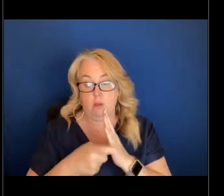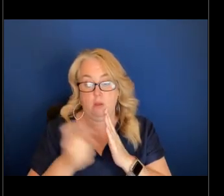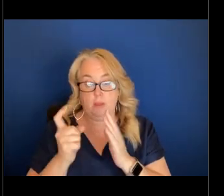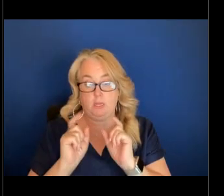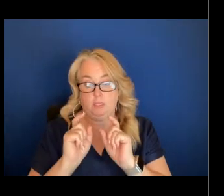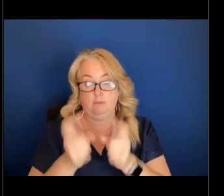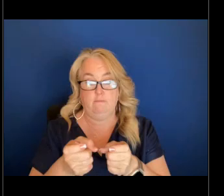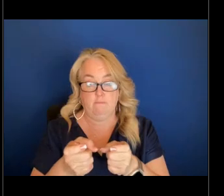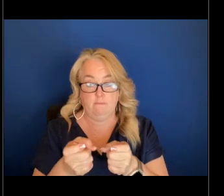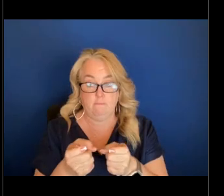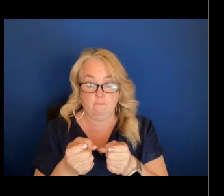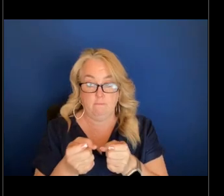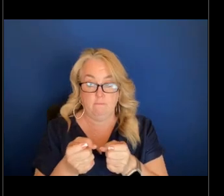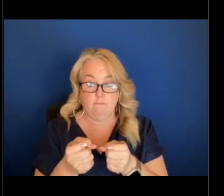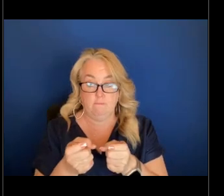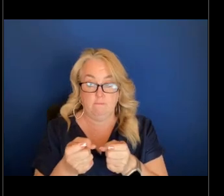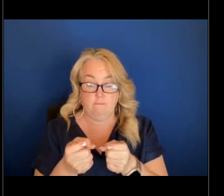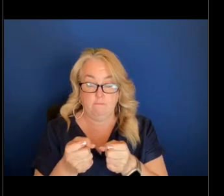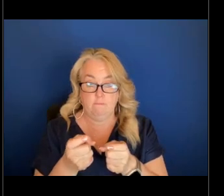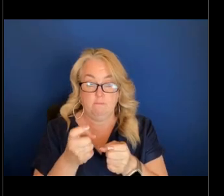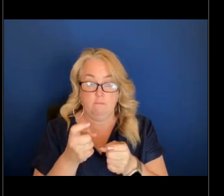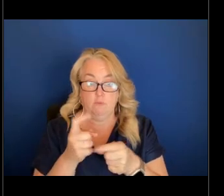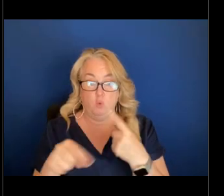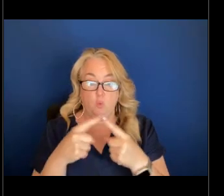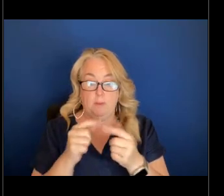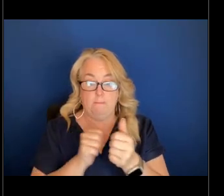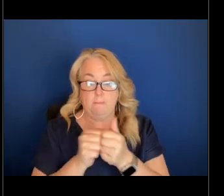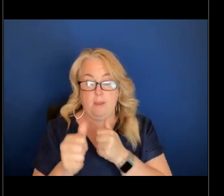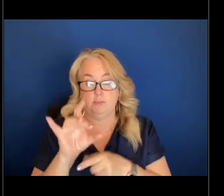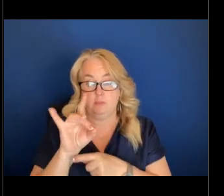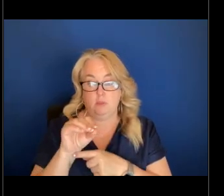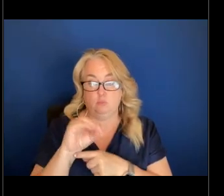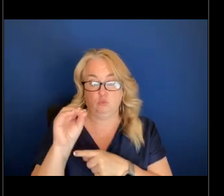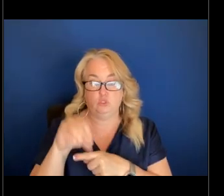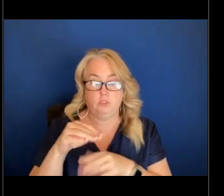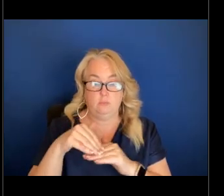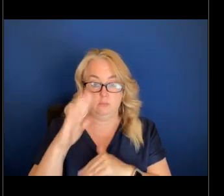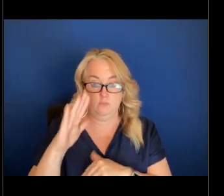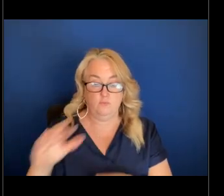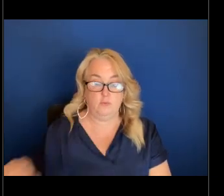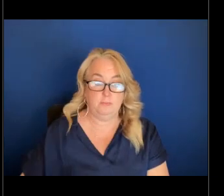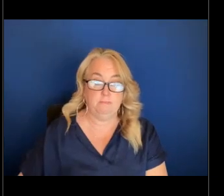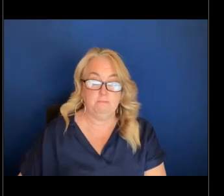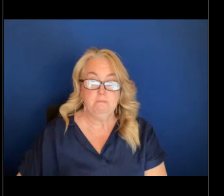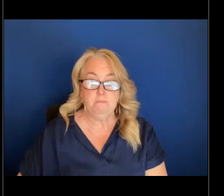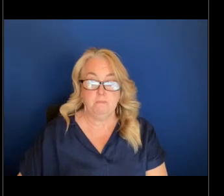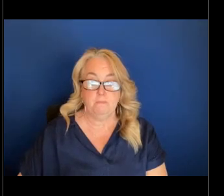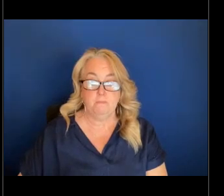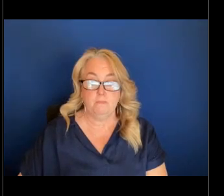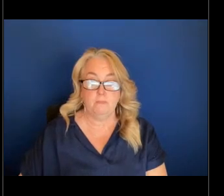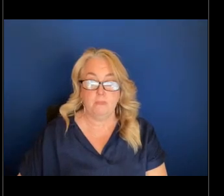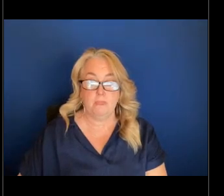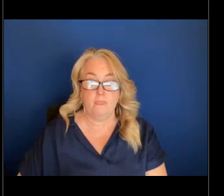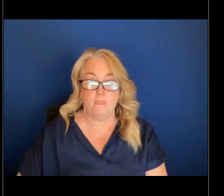issued when a passing score of 80% is achieved.